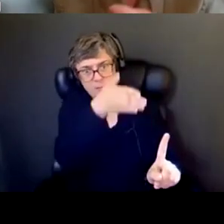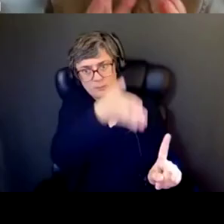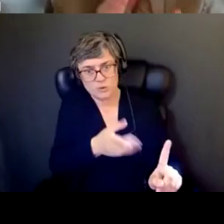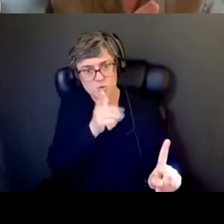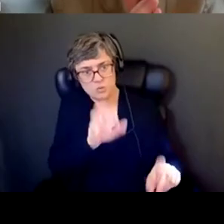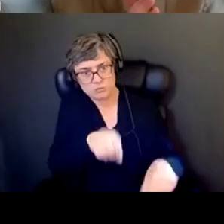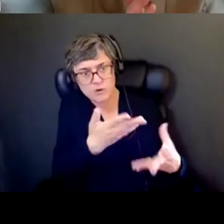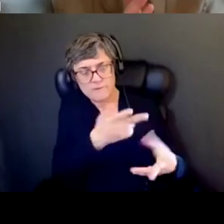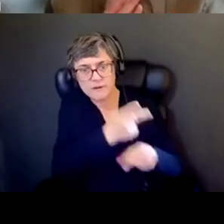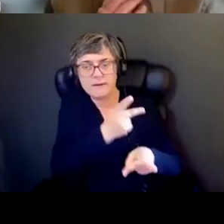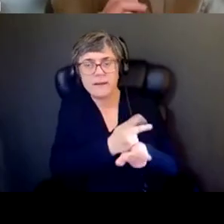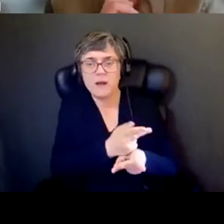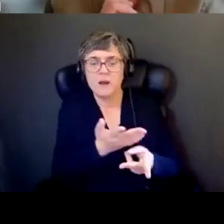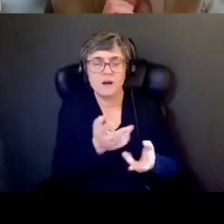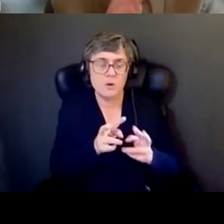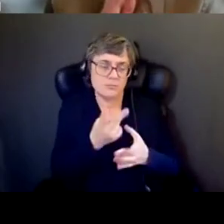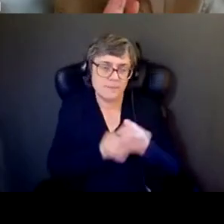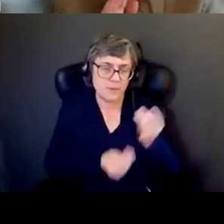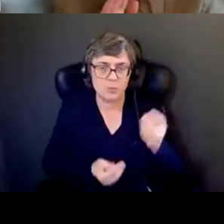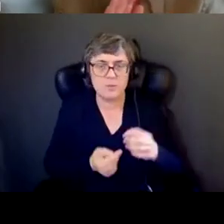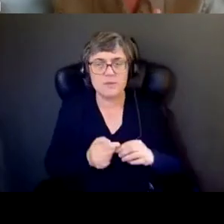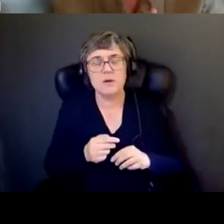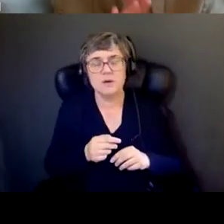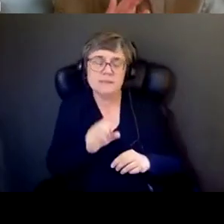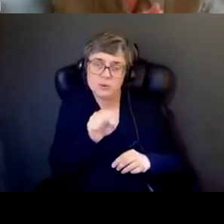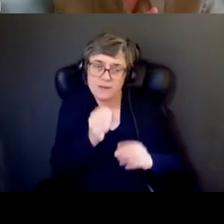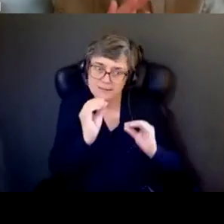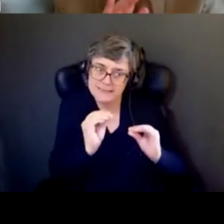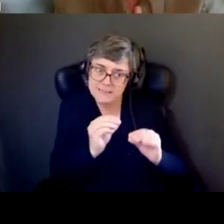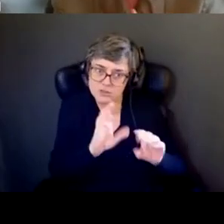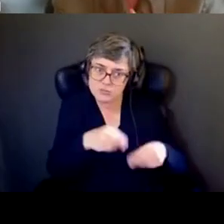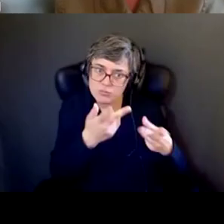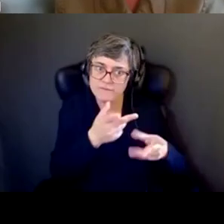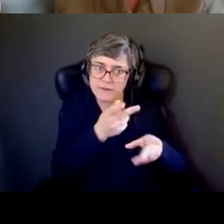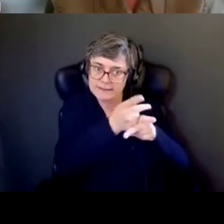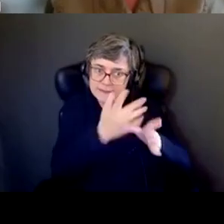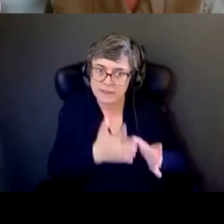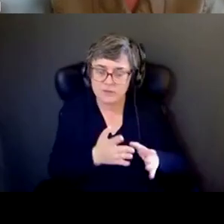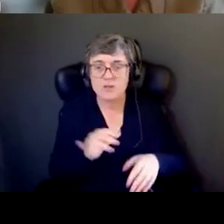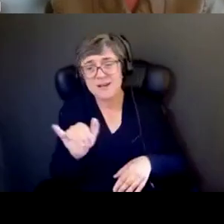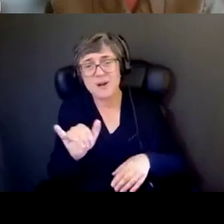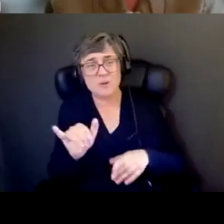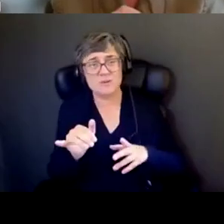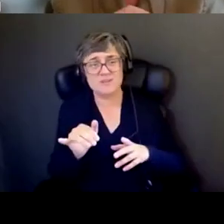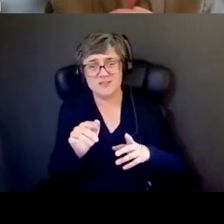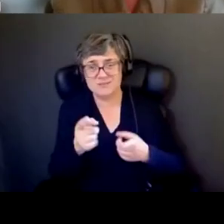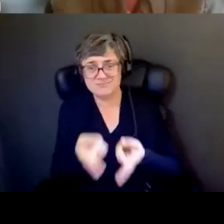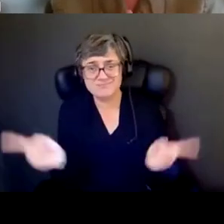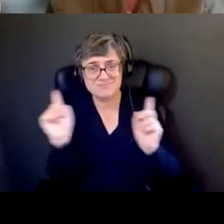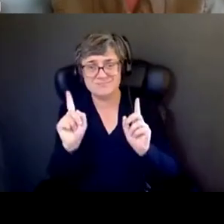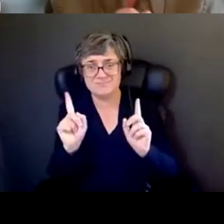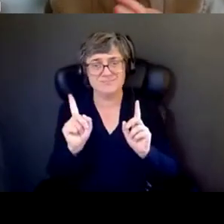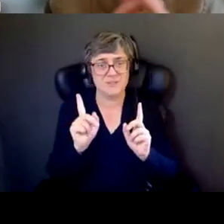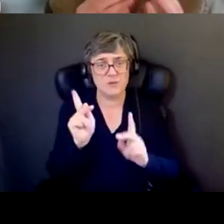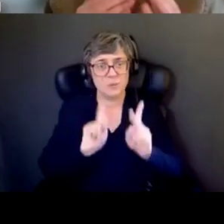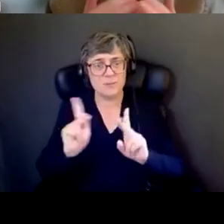care. But I also think that education is important for people providing health and social justice care to really understand what this looks